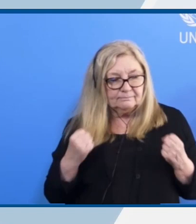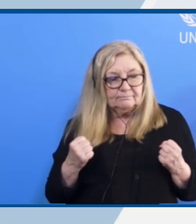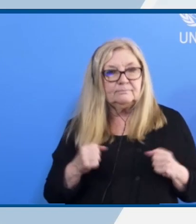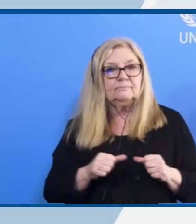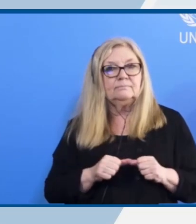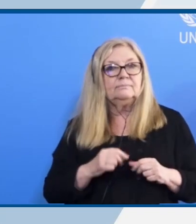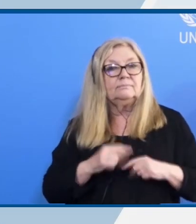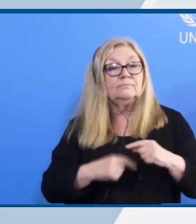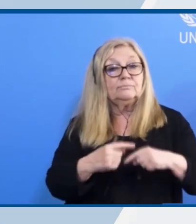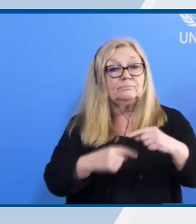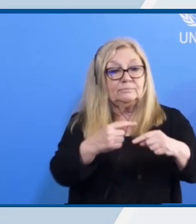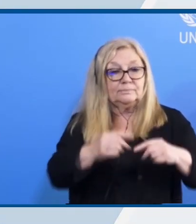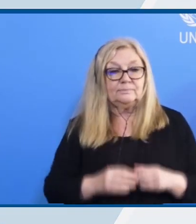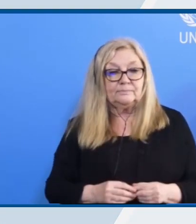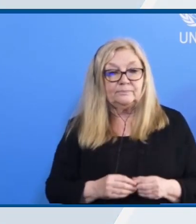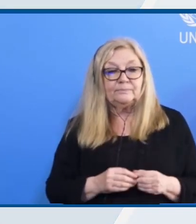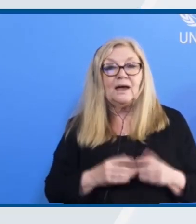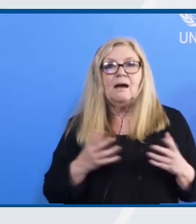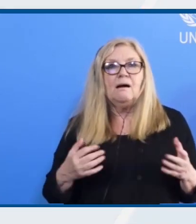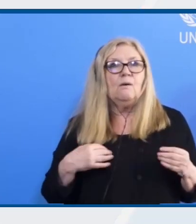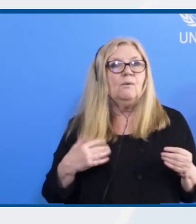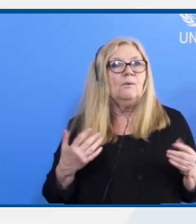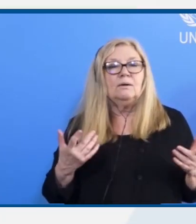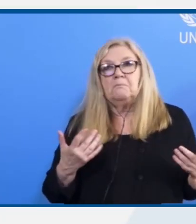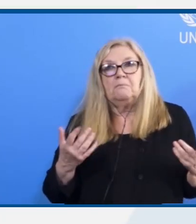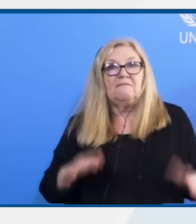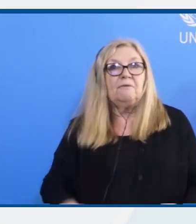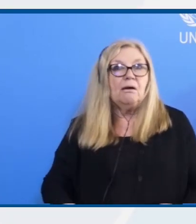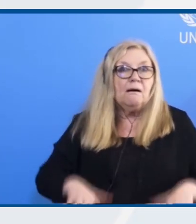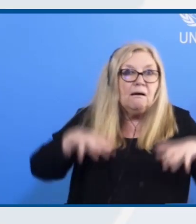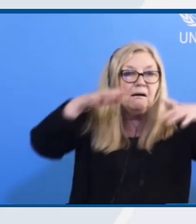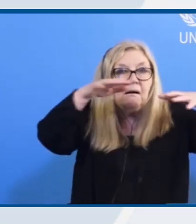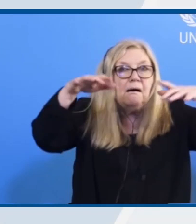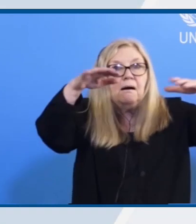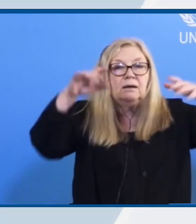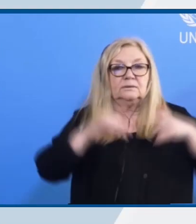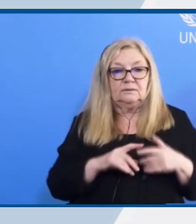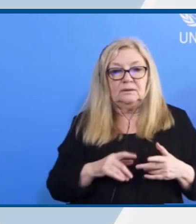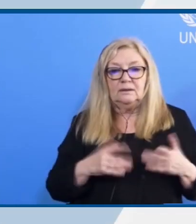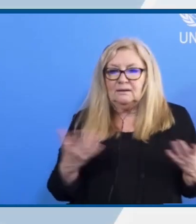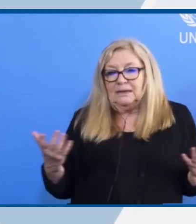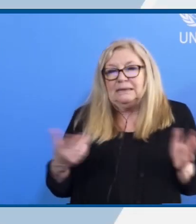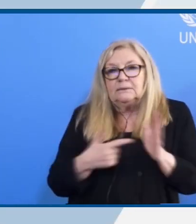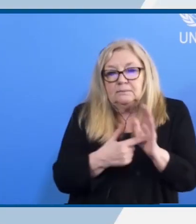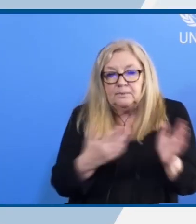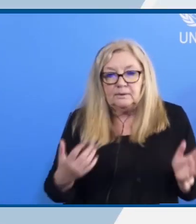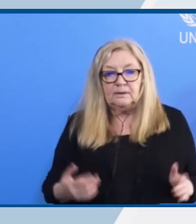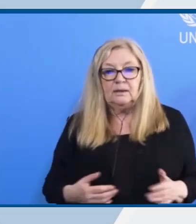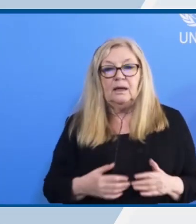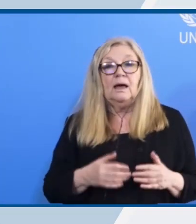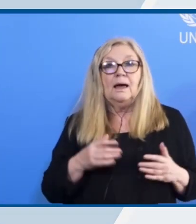runoff, serving, to absorb flood water, etc., and reducing the risk, enhancing, if you